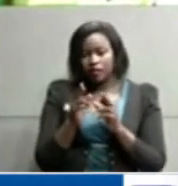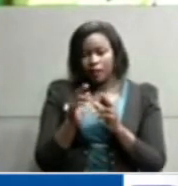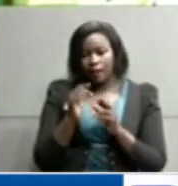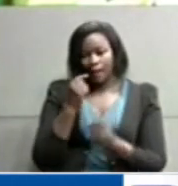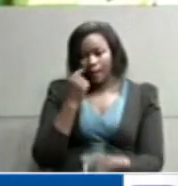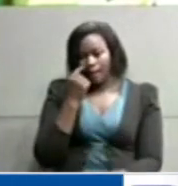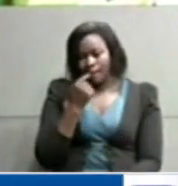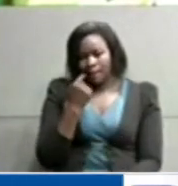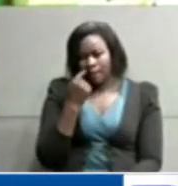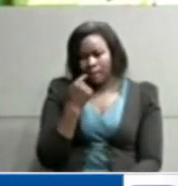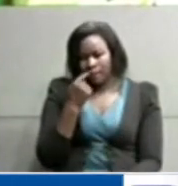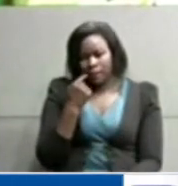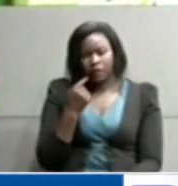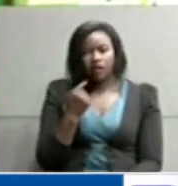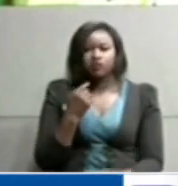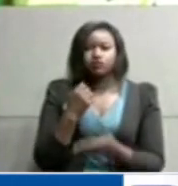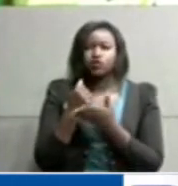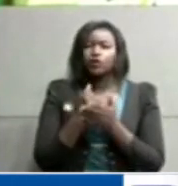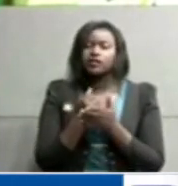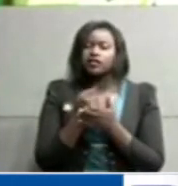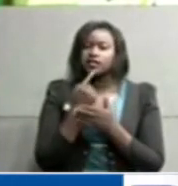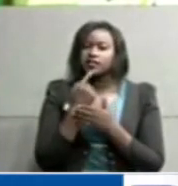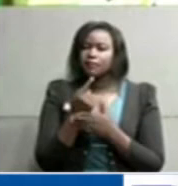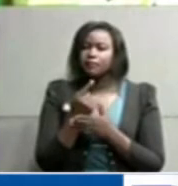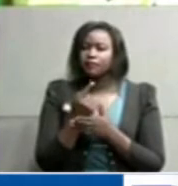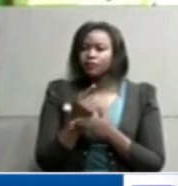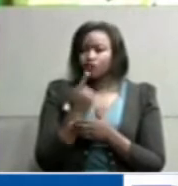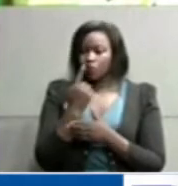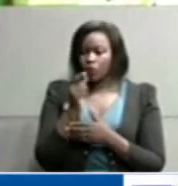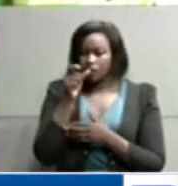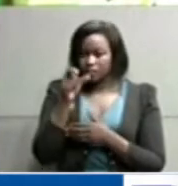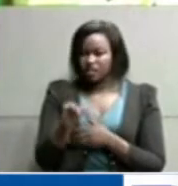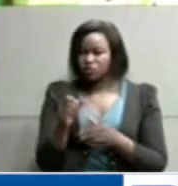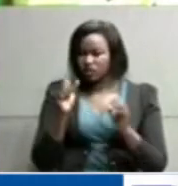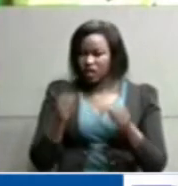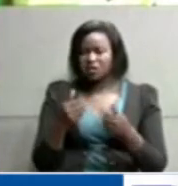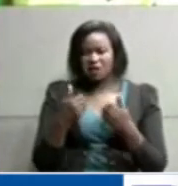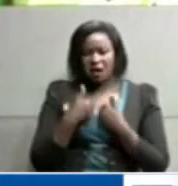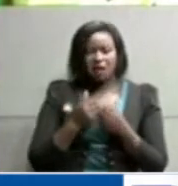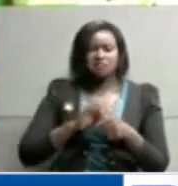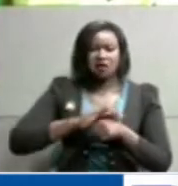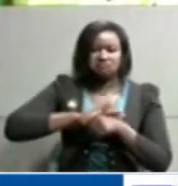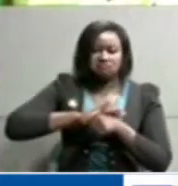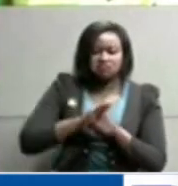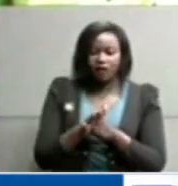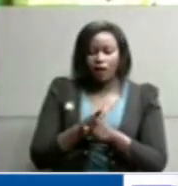because they are saying there's somebody who can have this virus